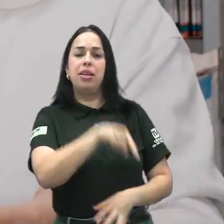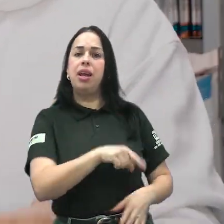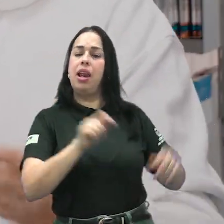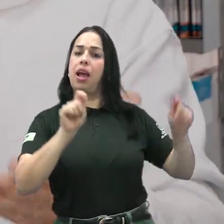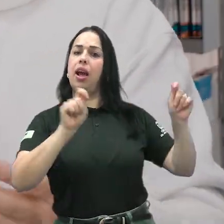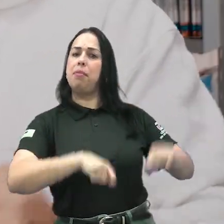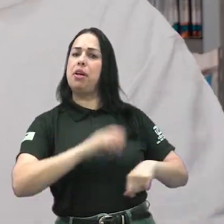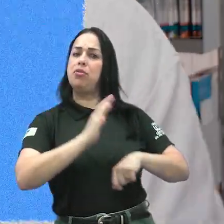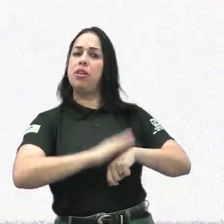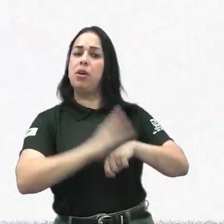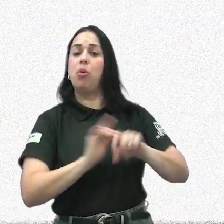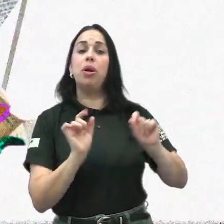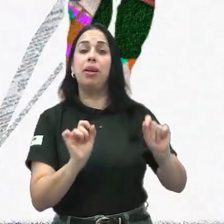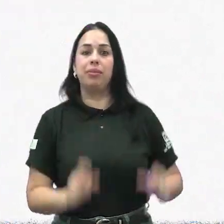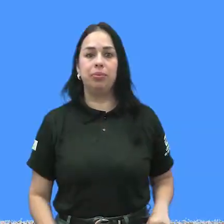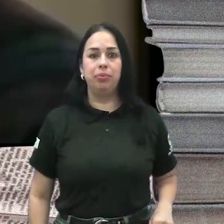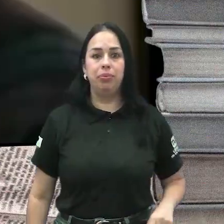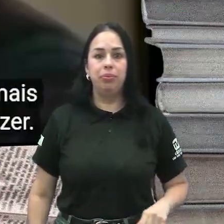ser capaz de fazer.